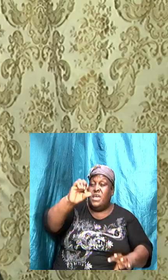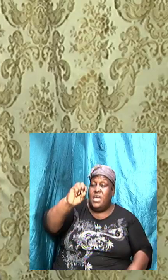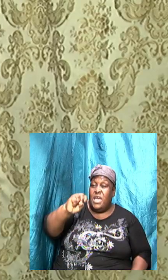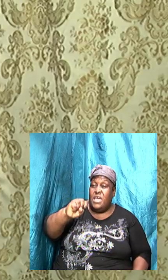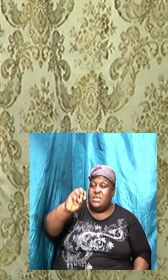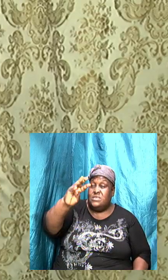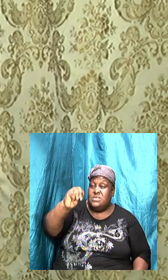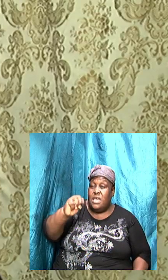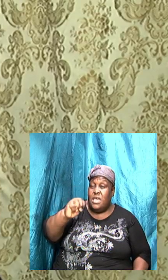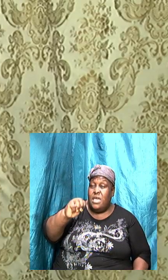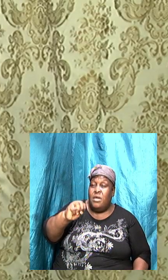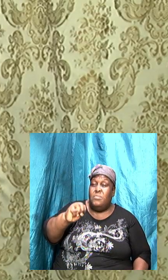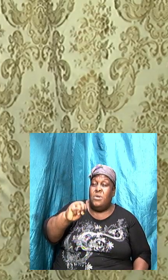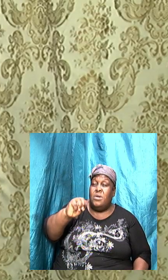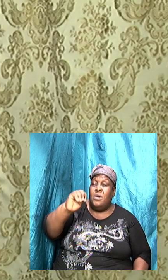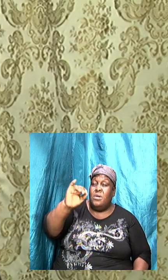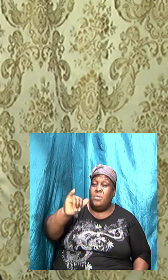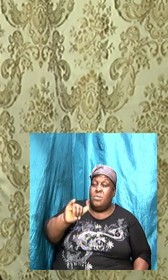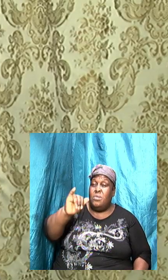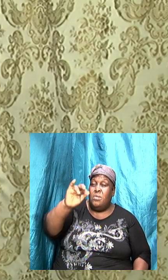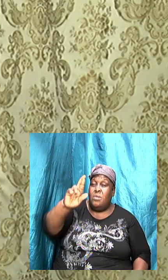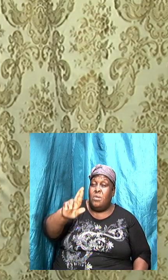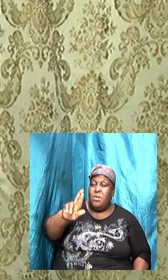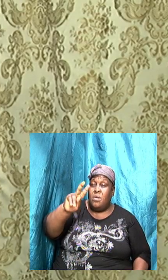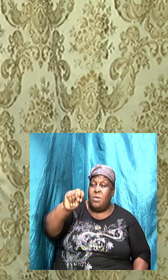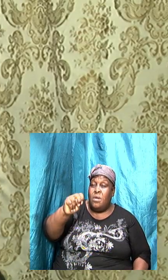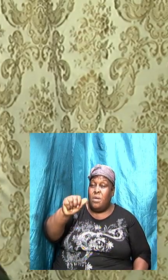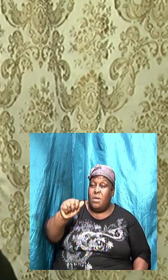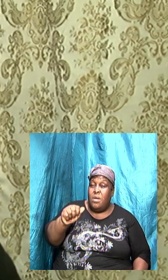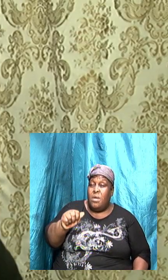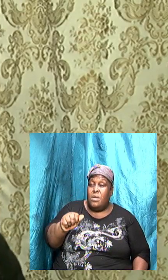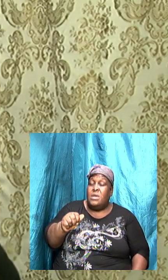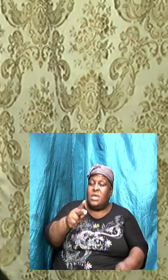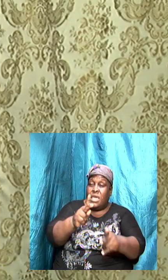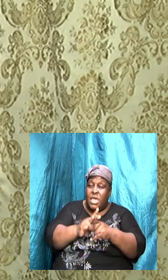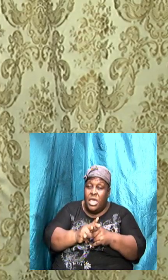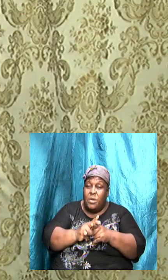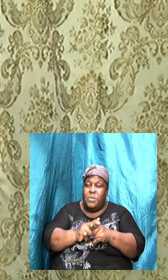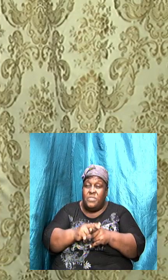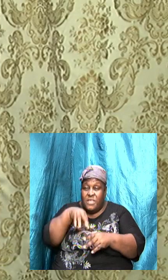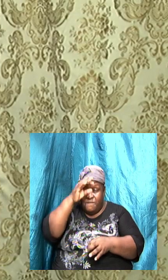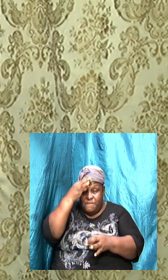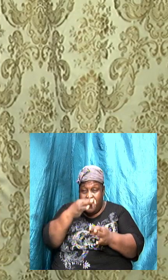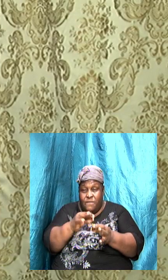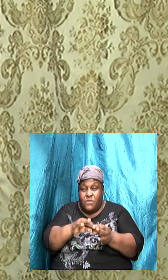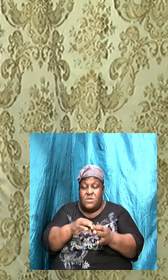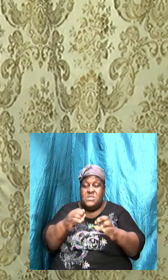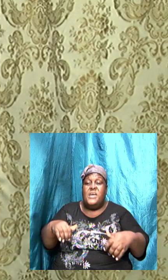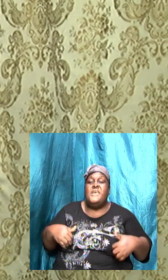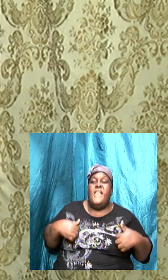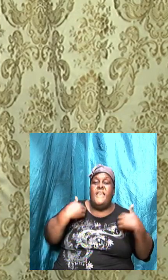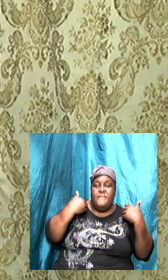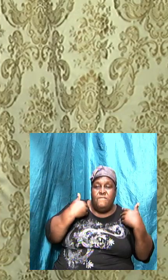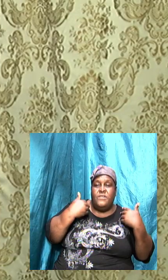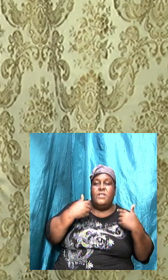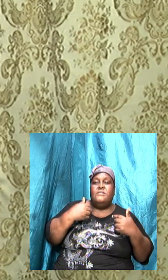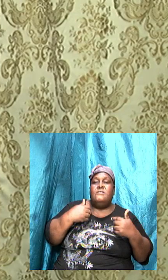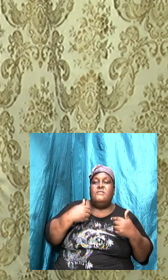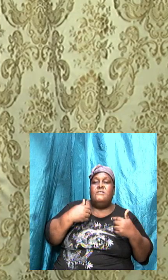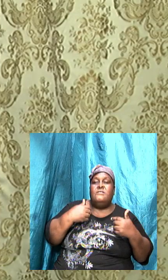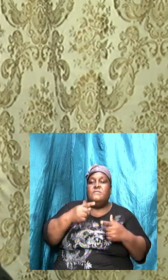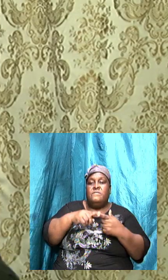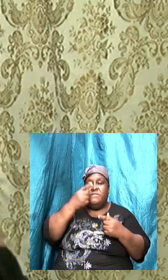still maintain their integrity and their walk and their faithfulness to him.